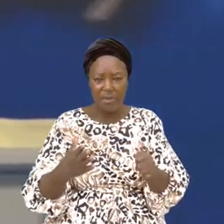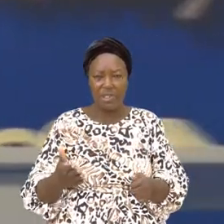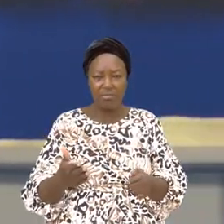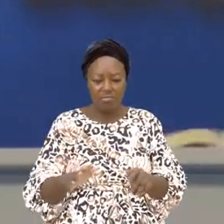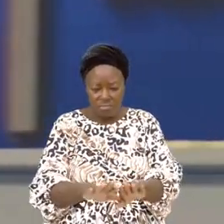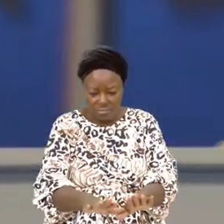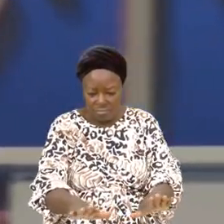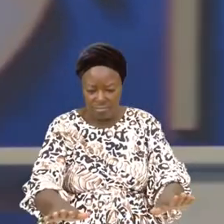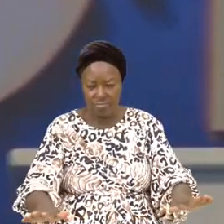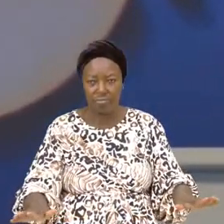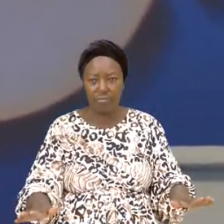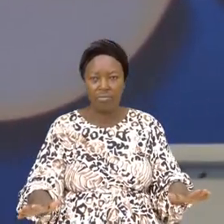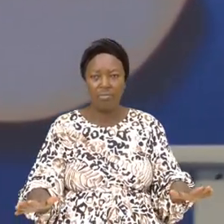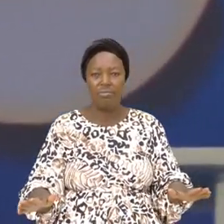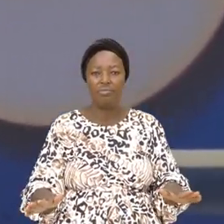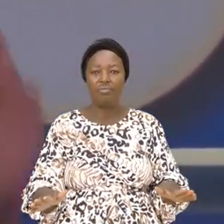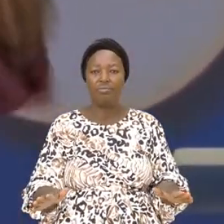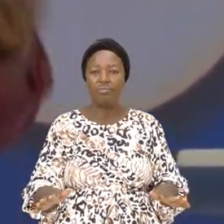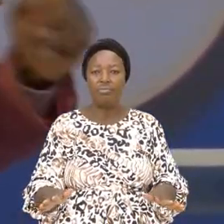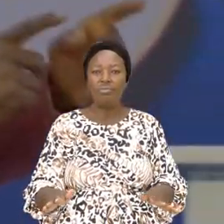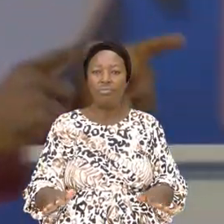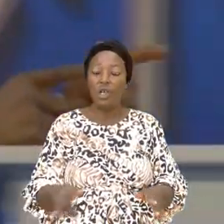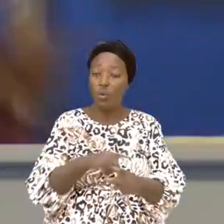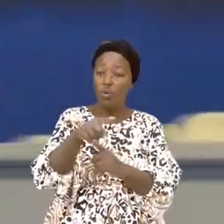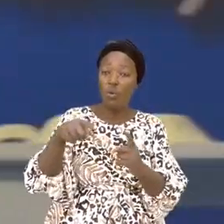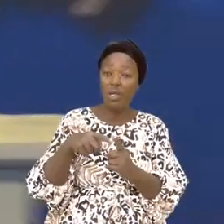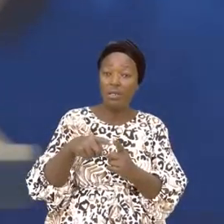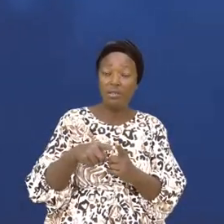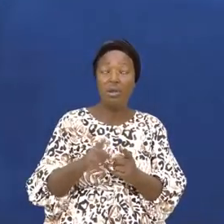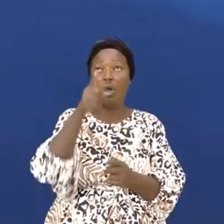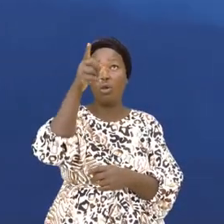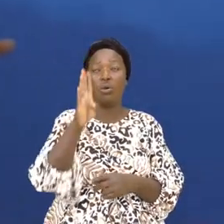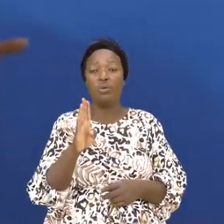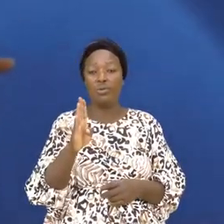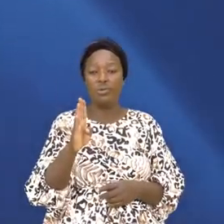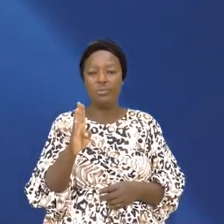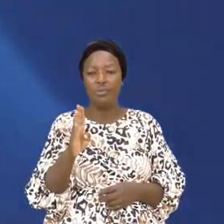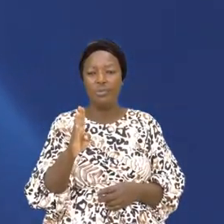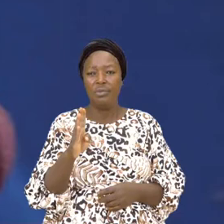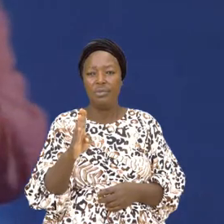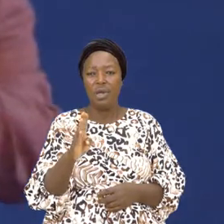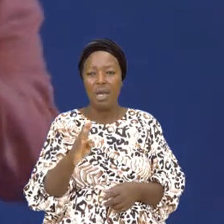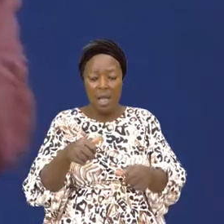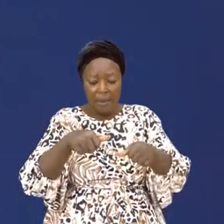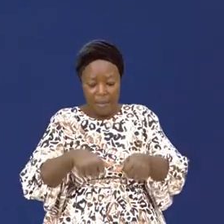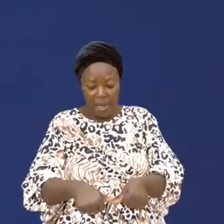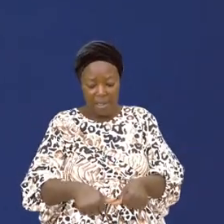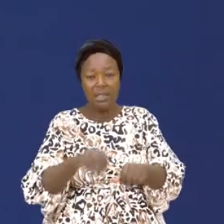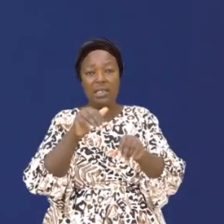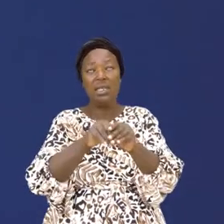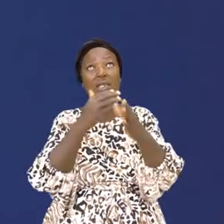everything down below. When God abides in